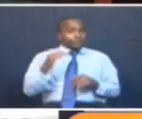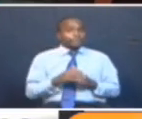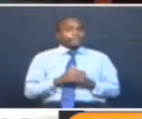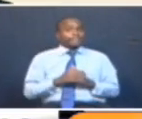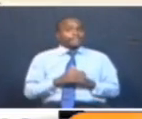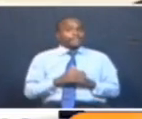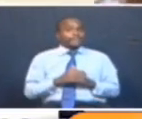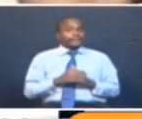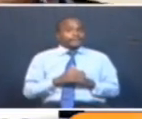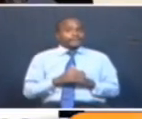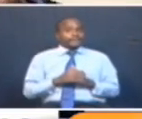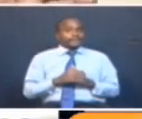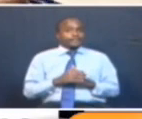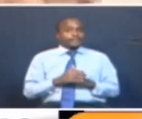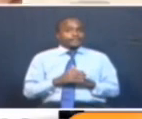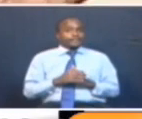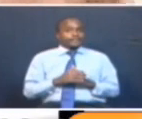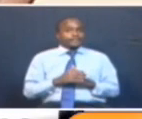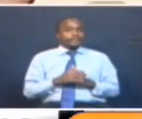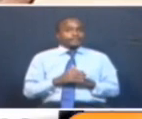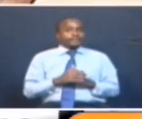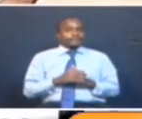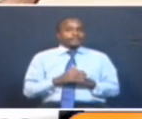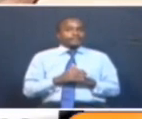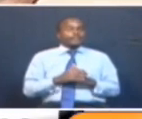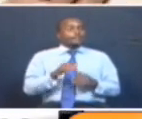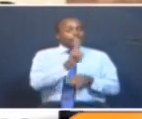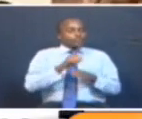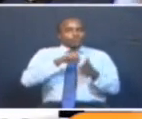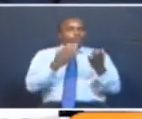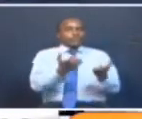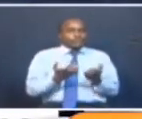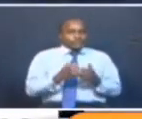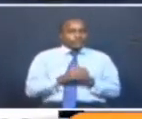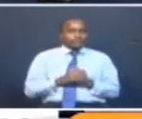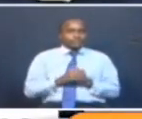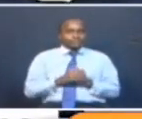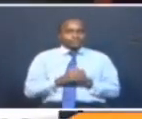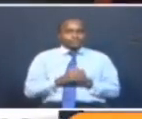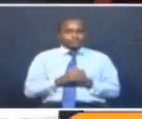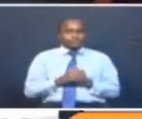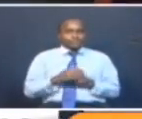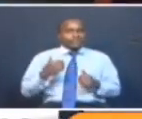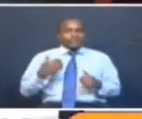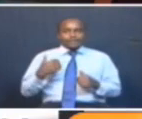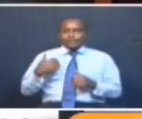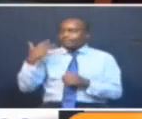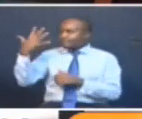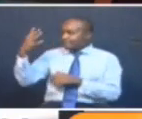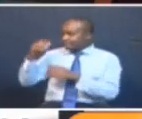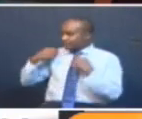As much what you really need, you have it. That's it. 5 suits. 5 suits. One comes